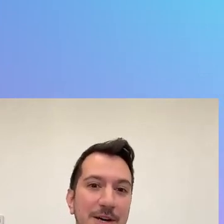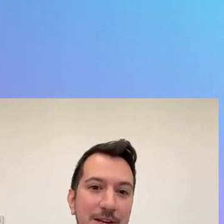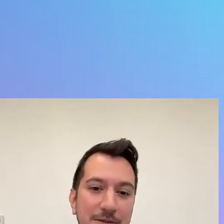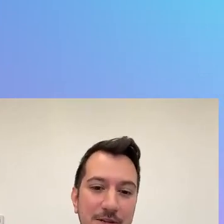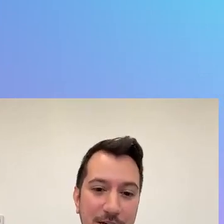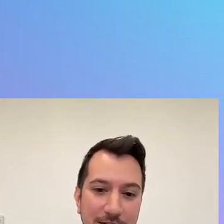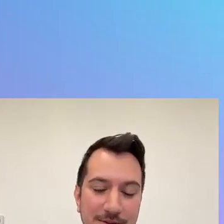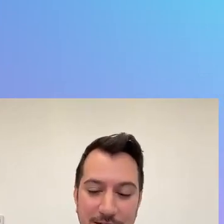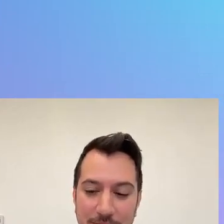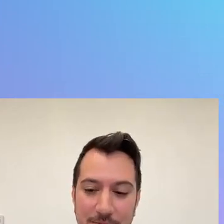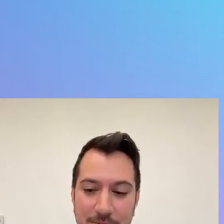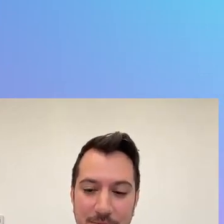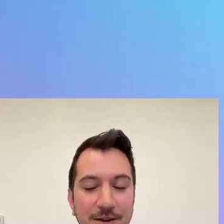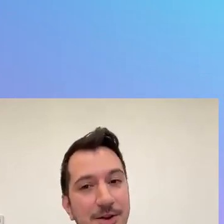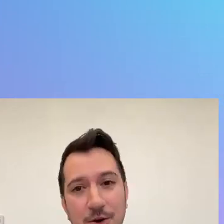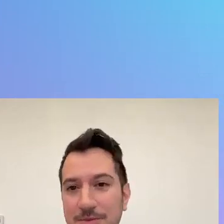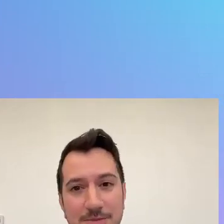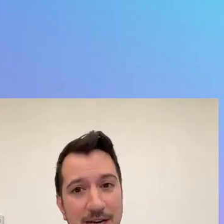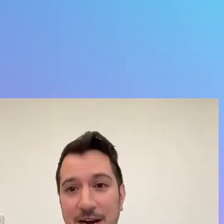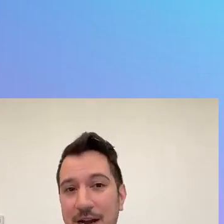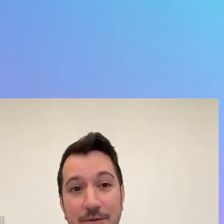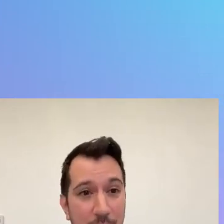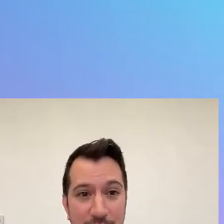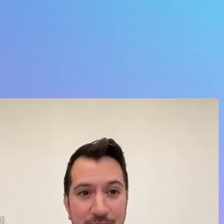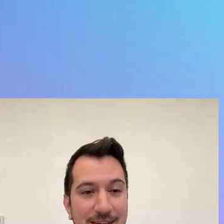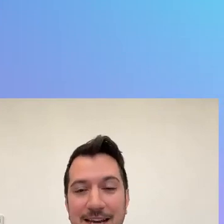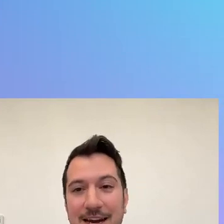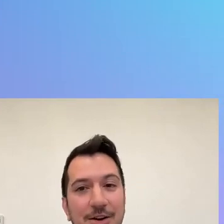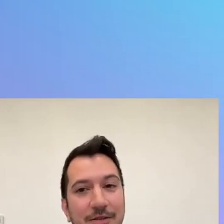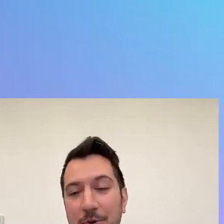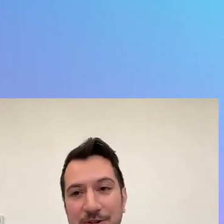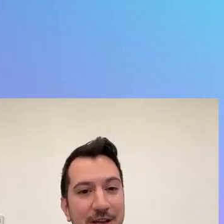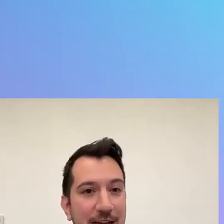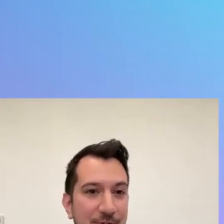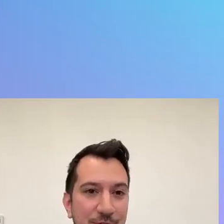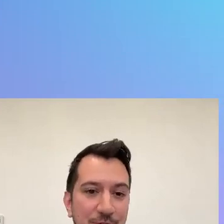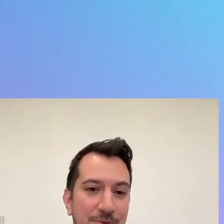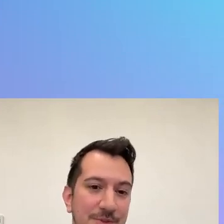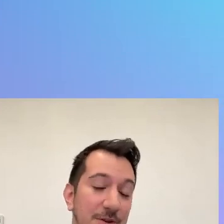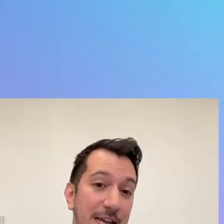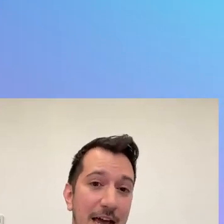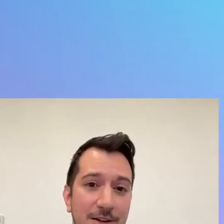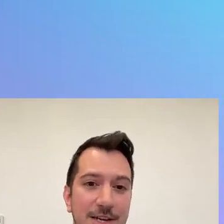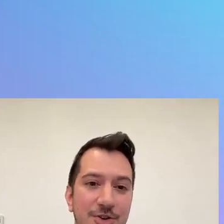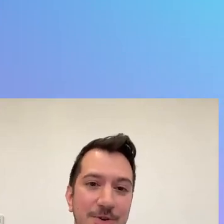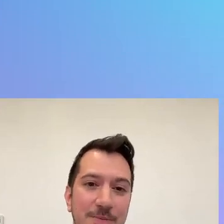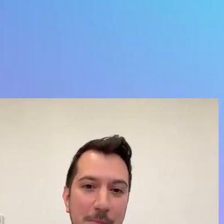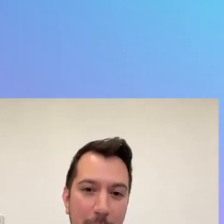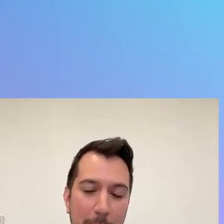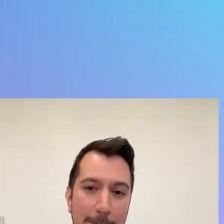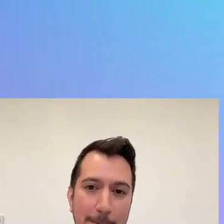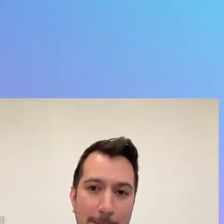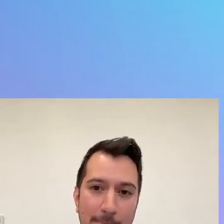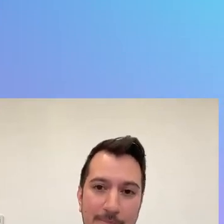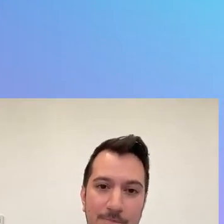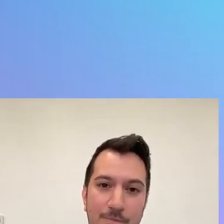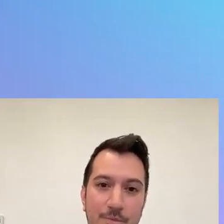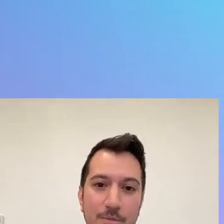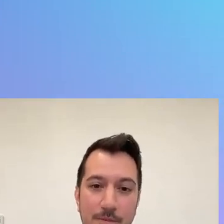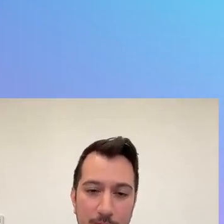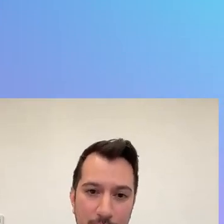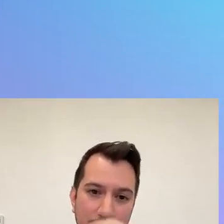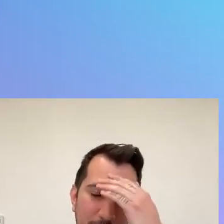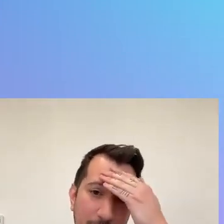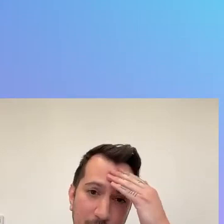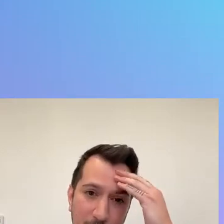for everybody. Yeah. But no, I don't have a personal answer to the legality issue. All right,